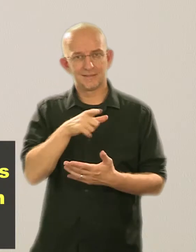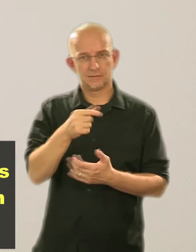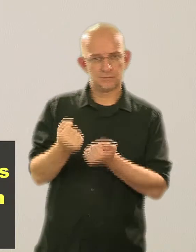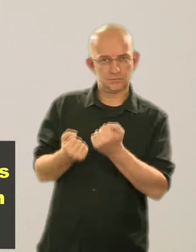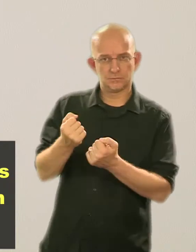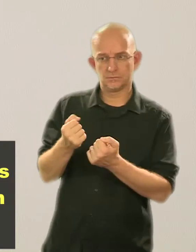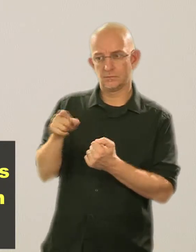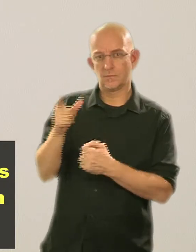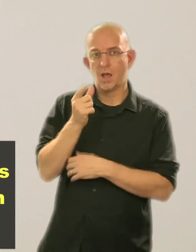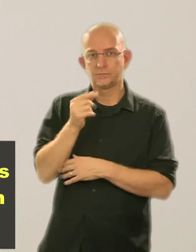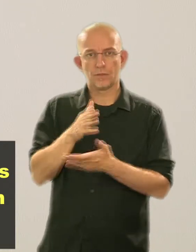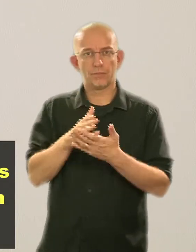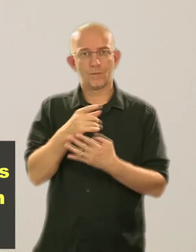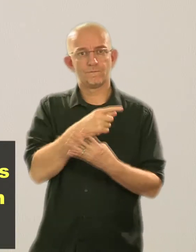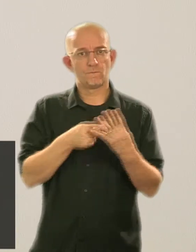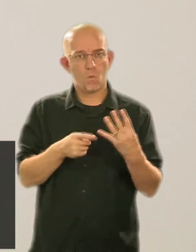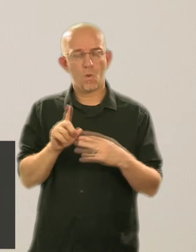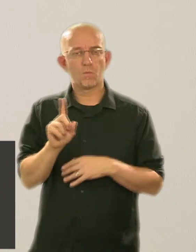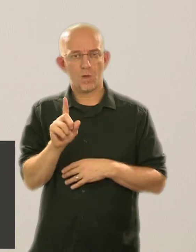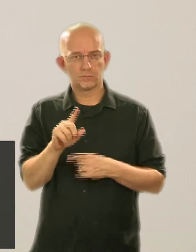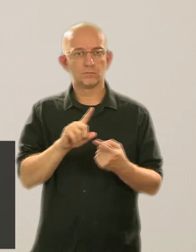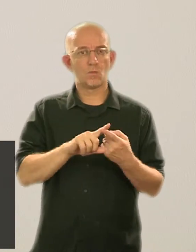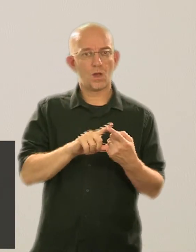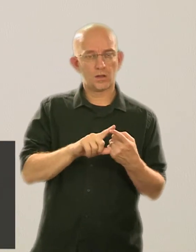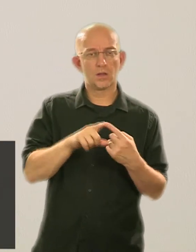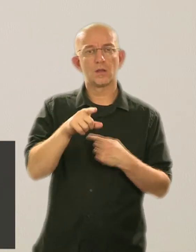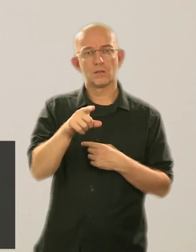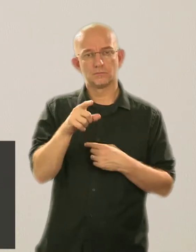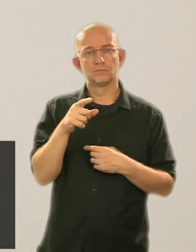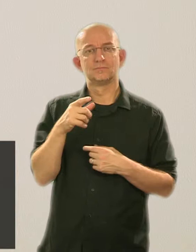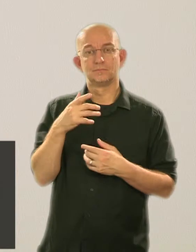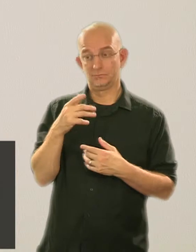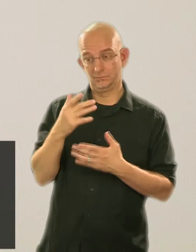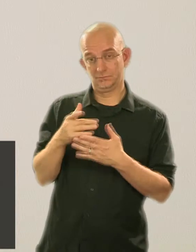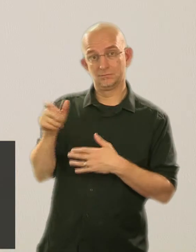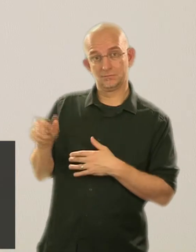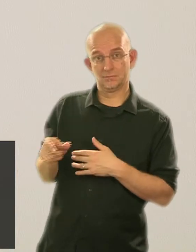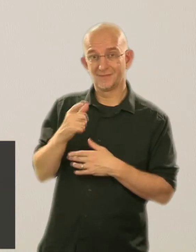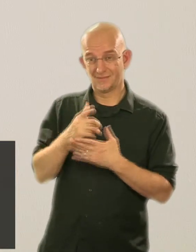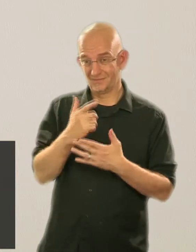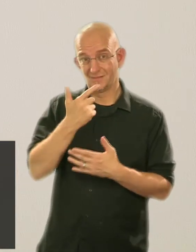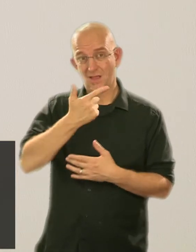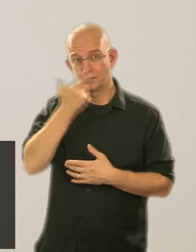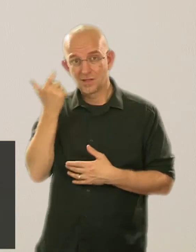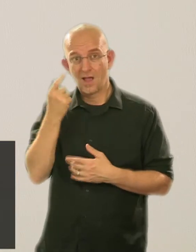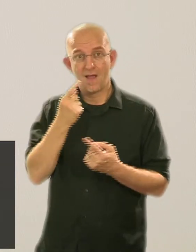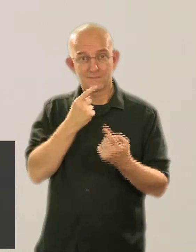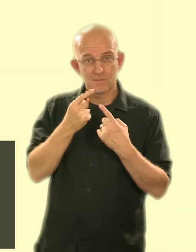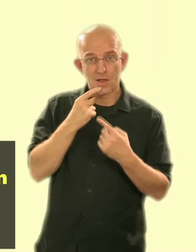ability to make the decision. You need to assess their ability in the following 4